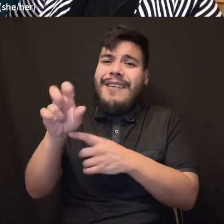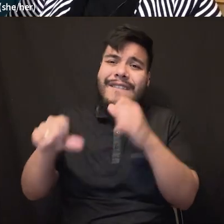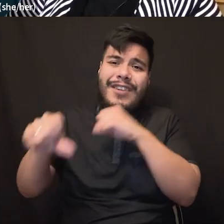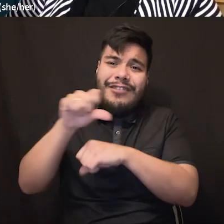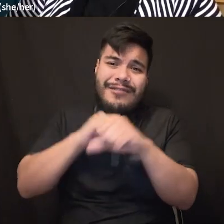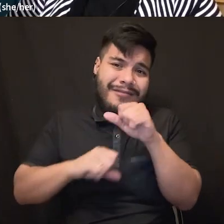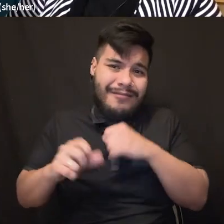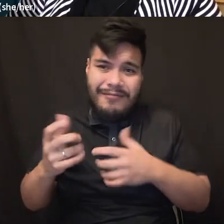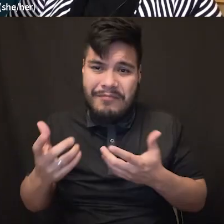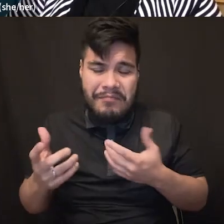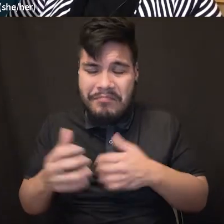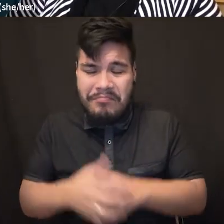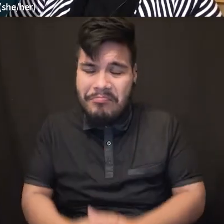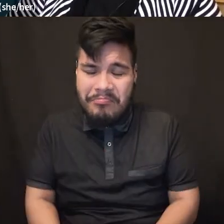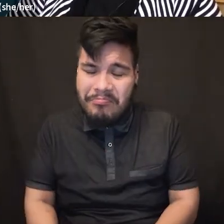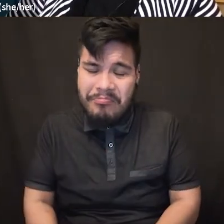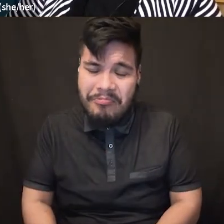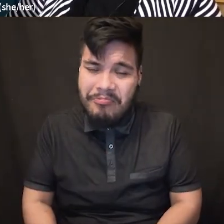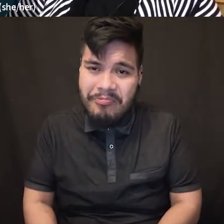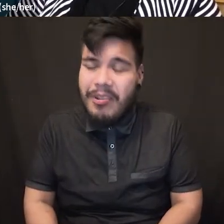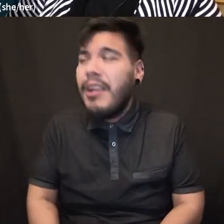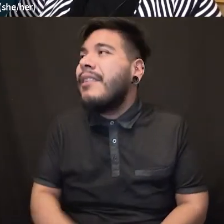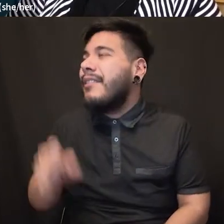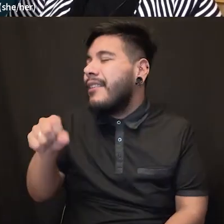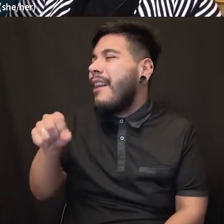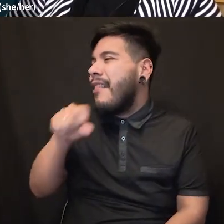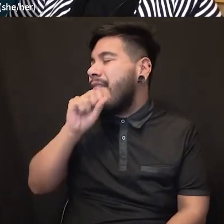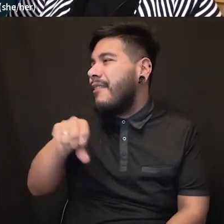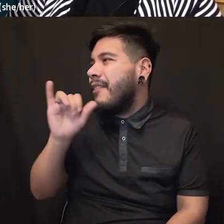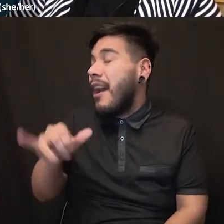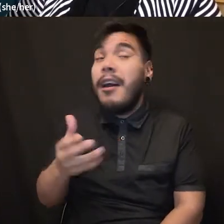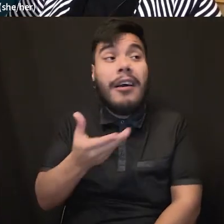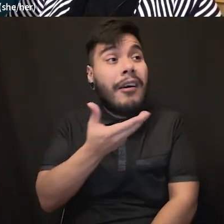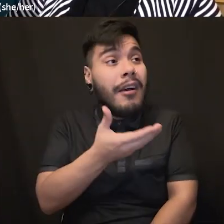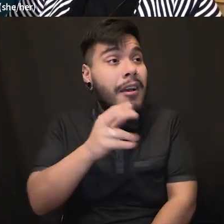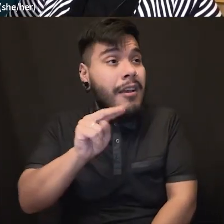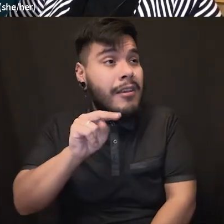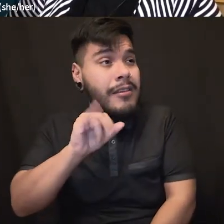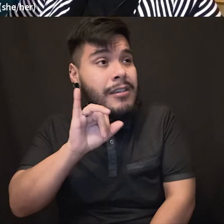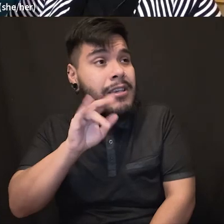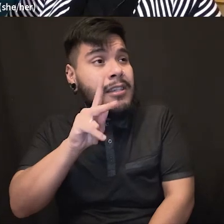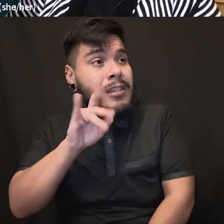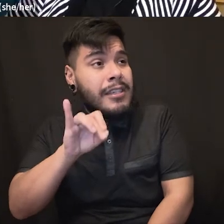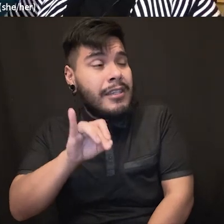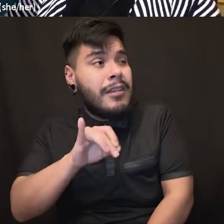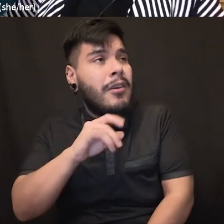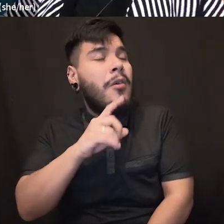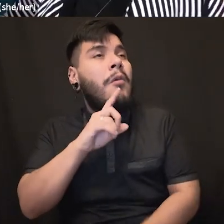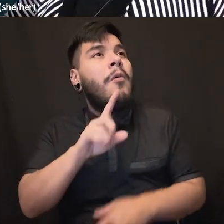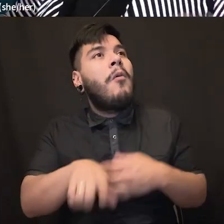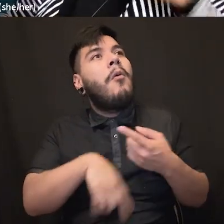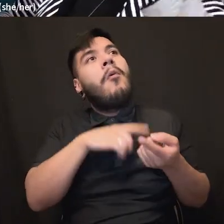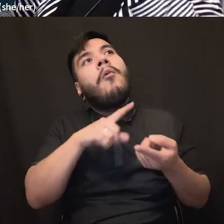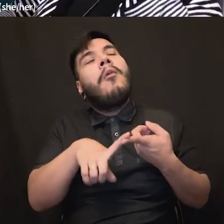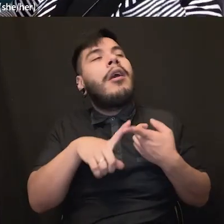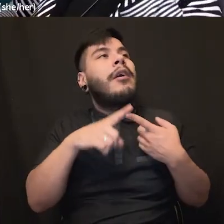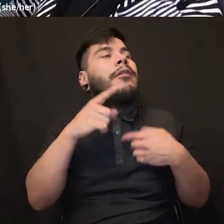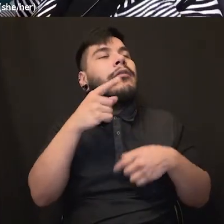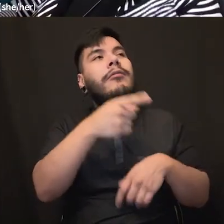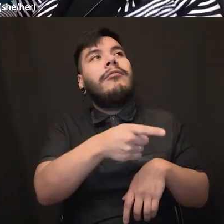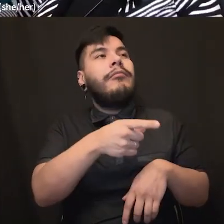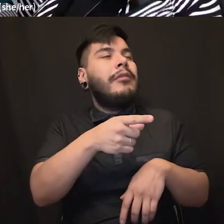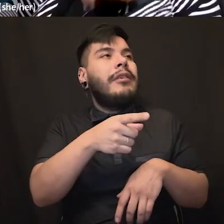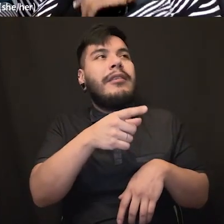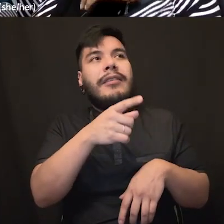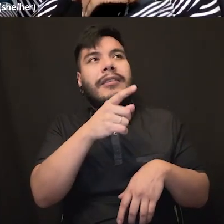specific. Yeah, I loved that about it. What about you, Nikki? When do you get to be the ingenue, or when do you get to be the